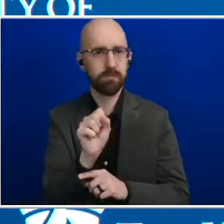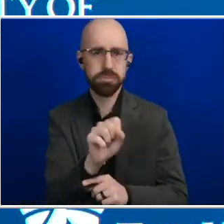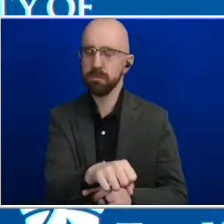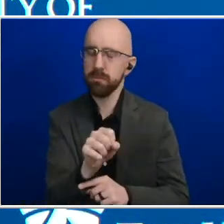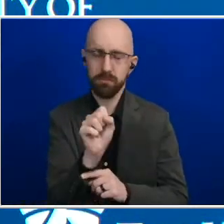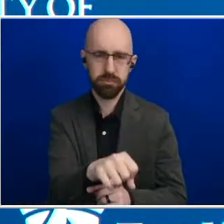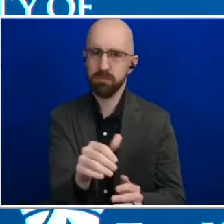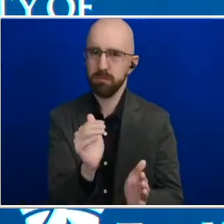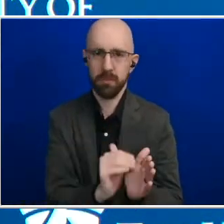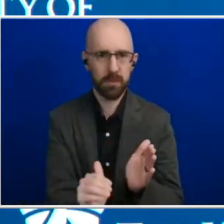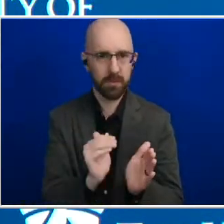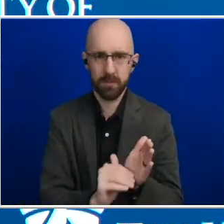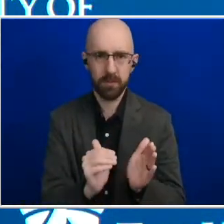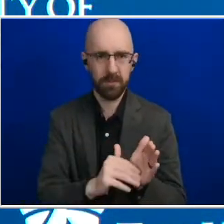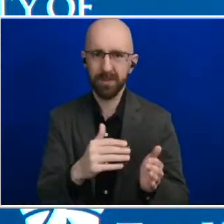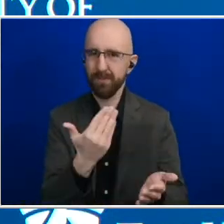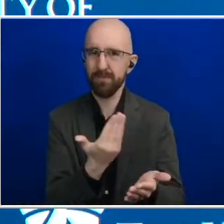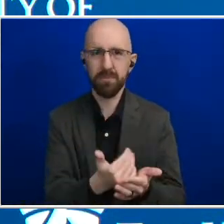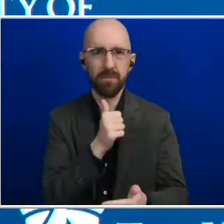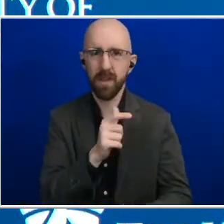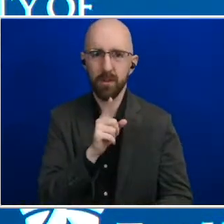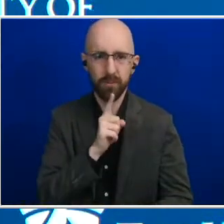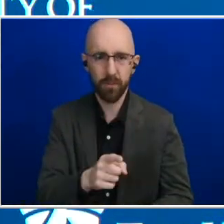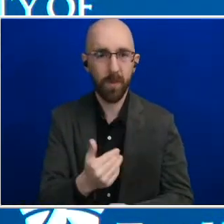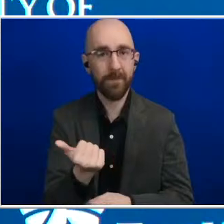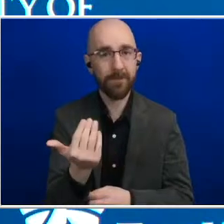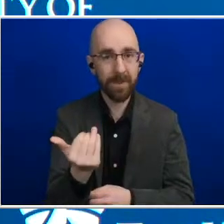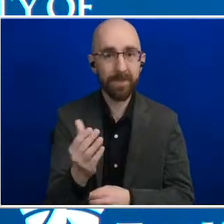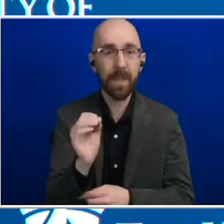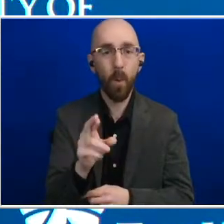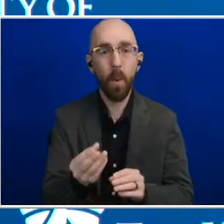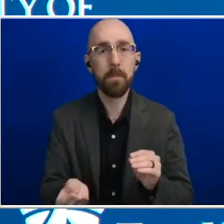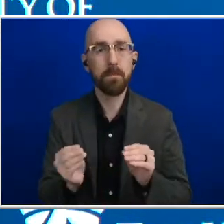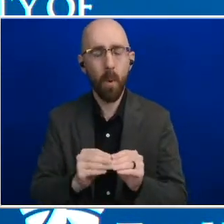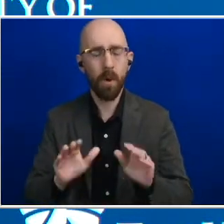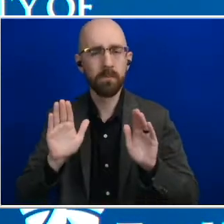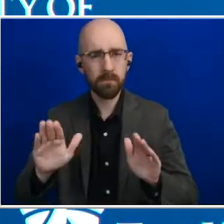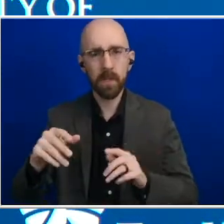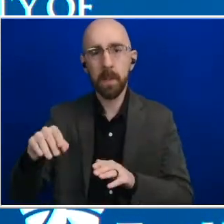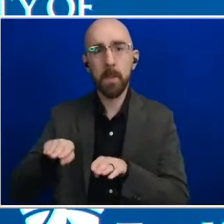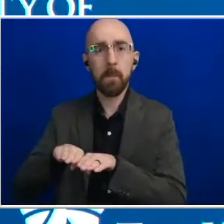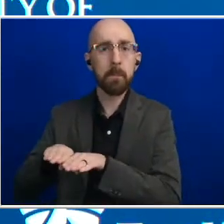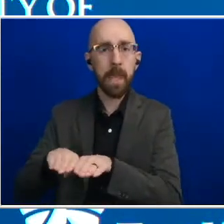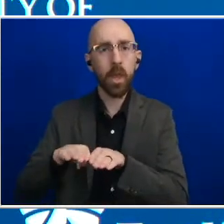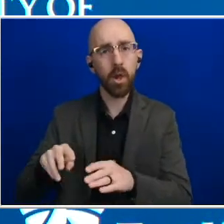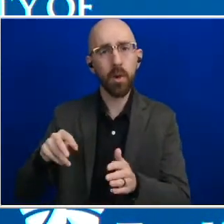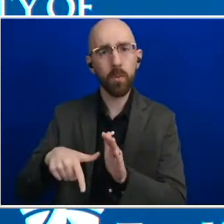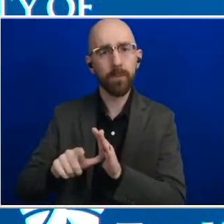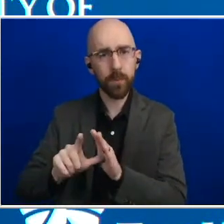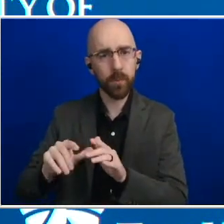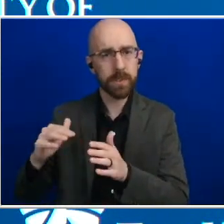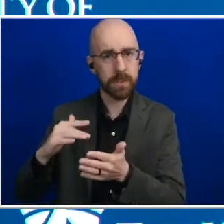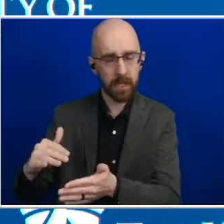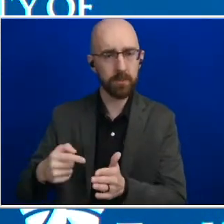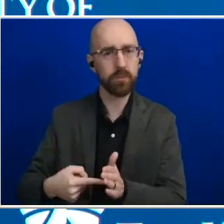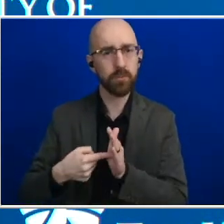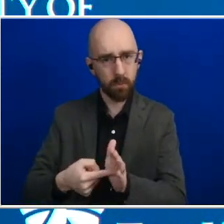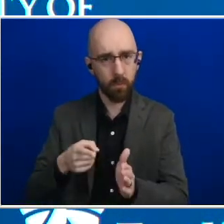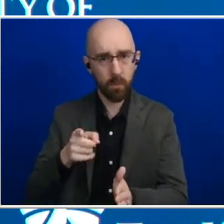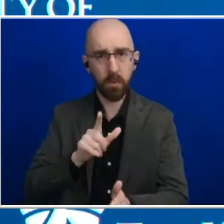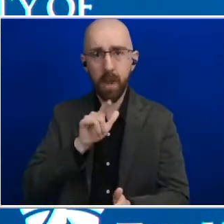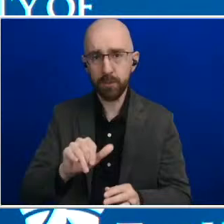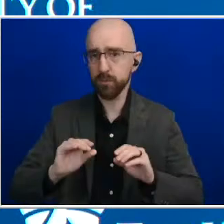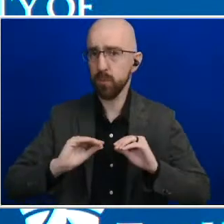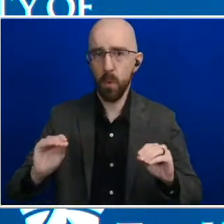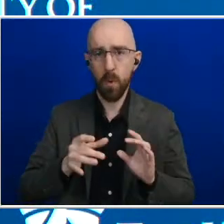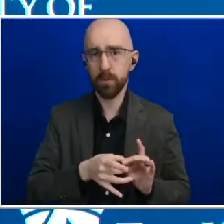been 15 or more excellent peer-reviewed studies showing that there is actually no association,